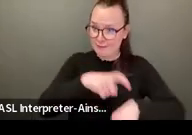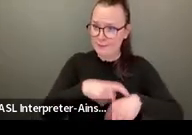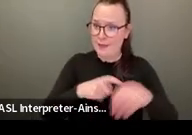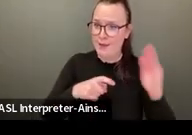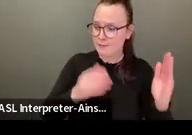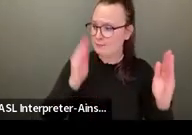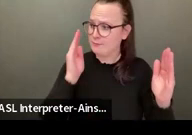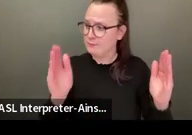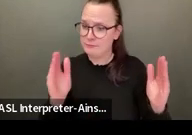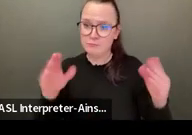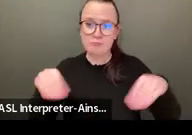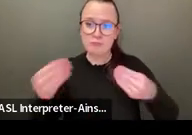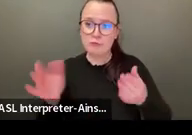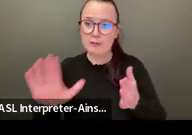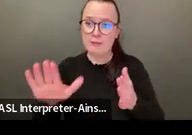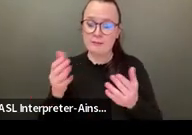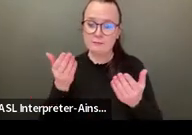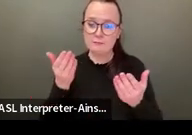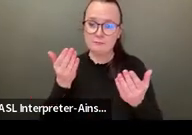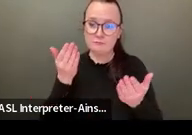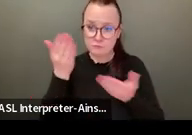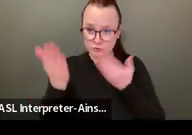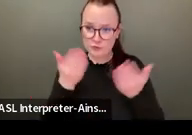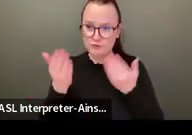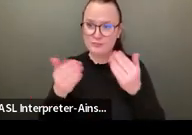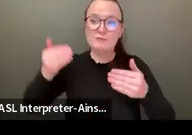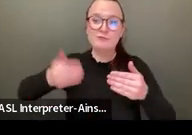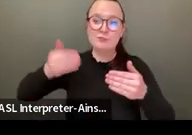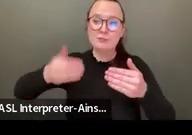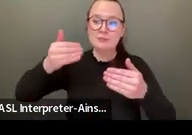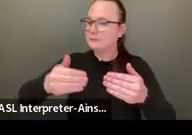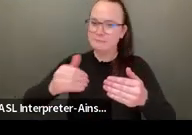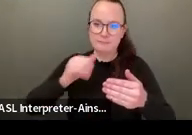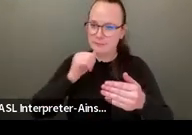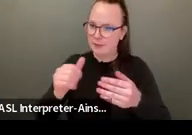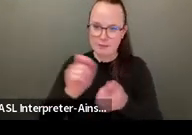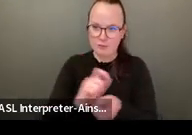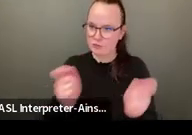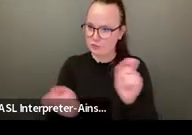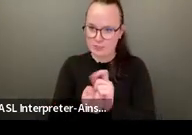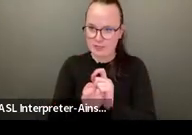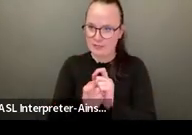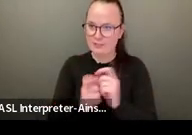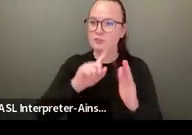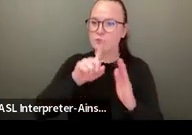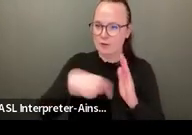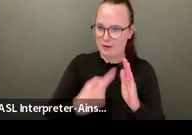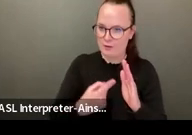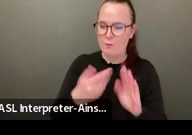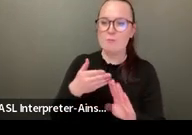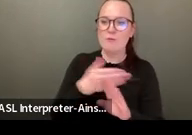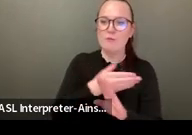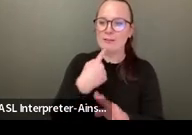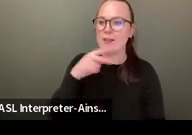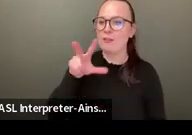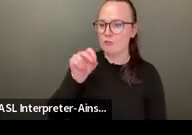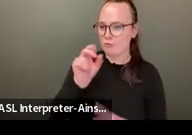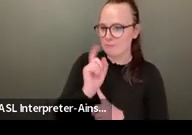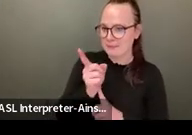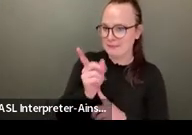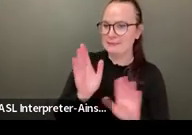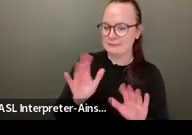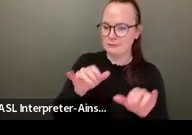to provide that service, the frequency would not be changed to an hour a week or an hour a day or during that